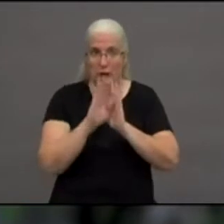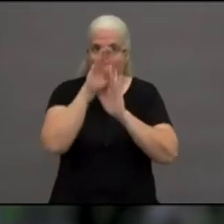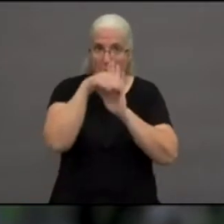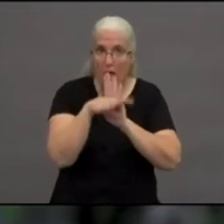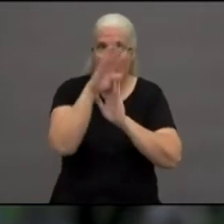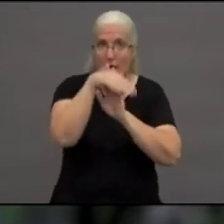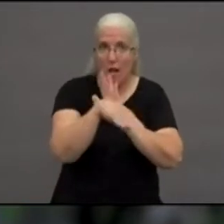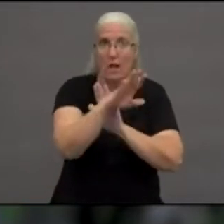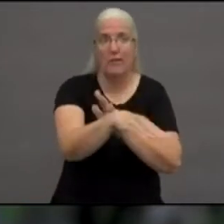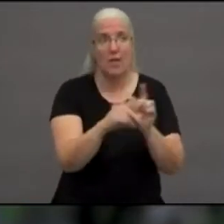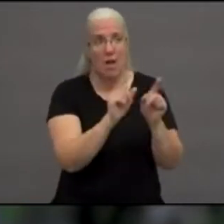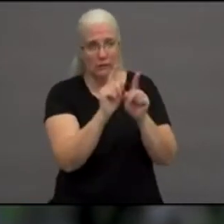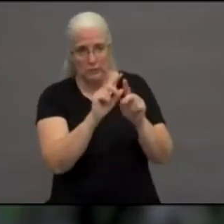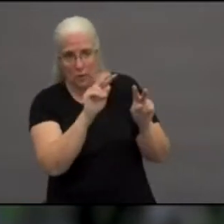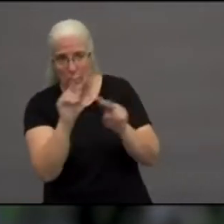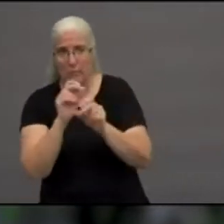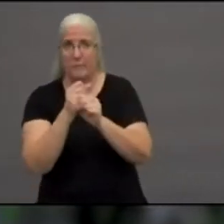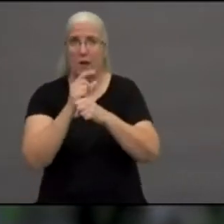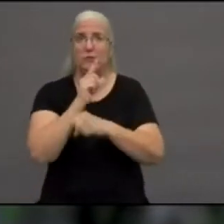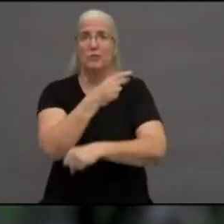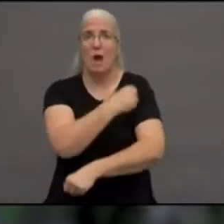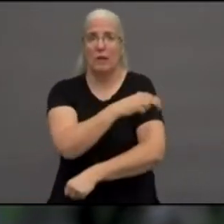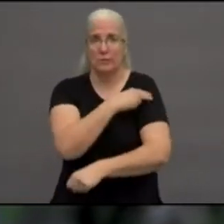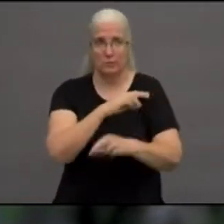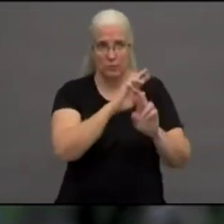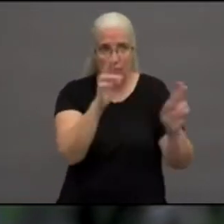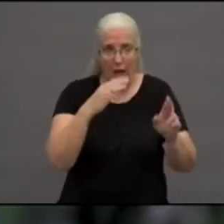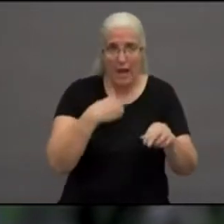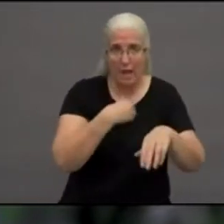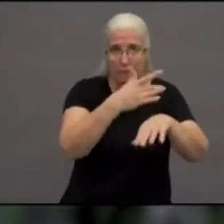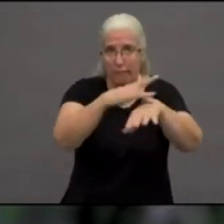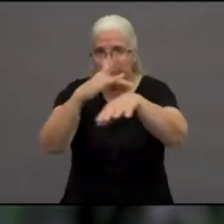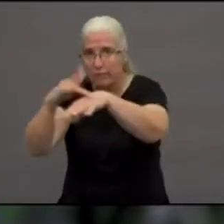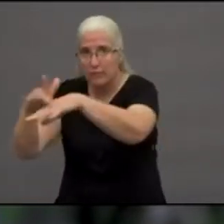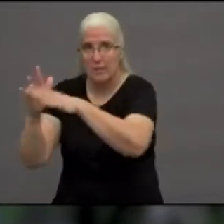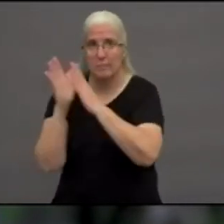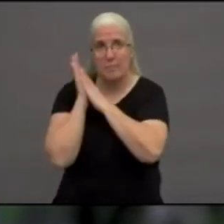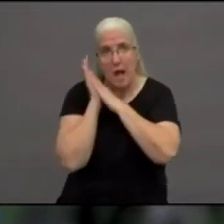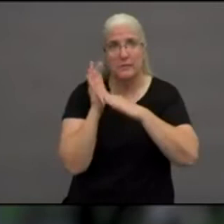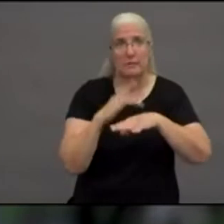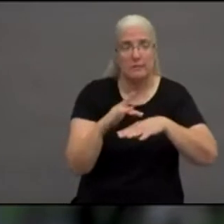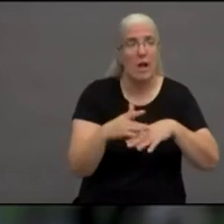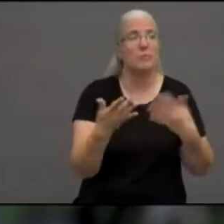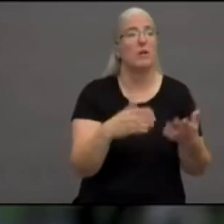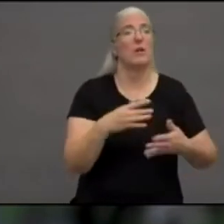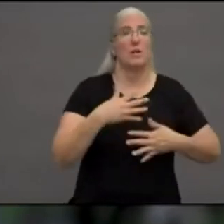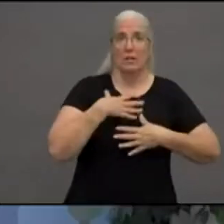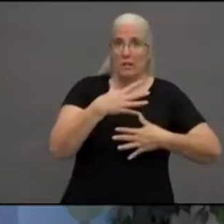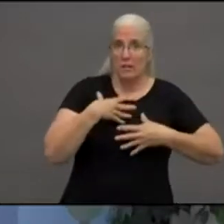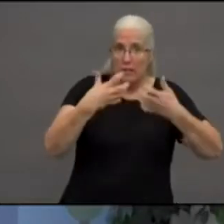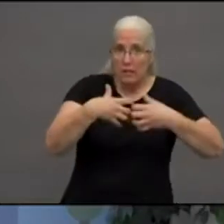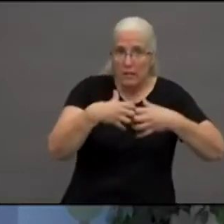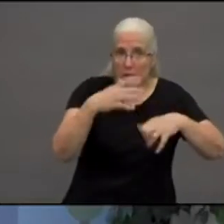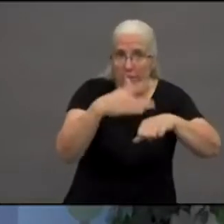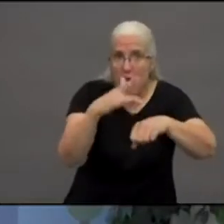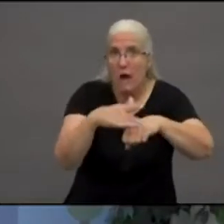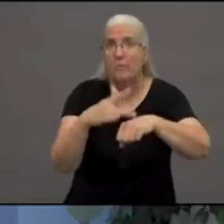critical care beds, and we continue to watch this very closely. Thank you,